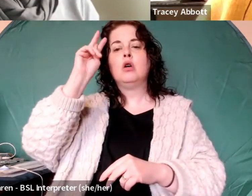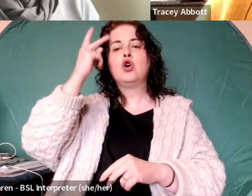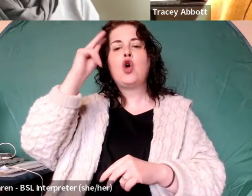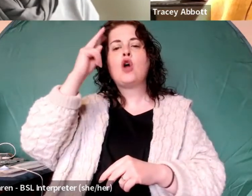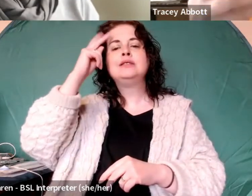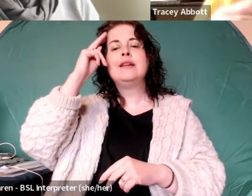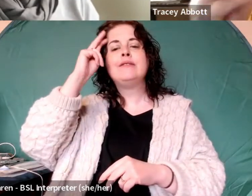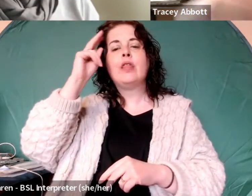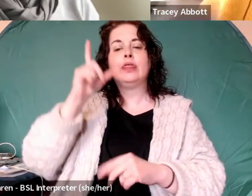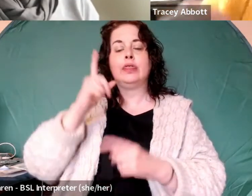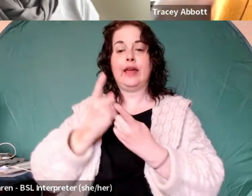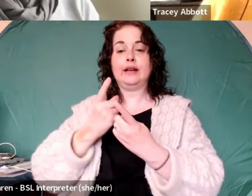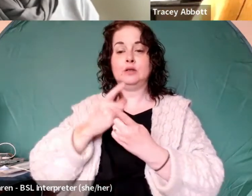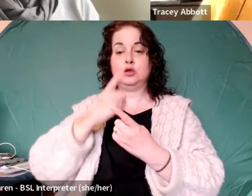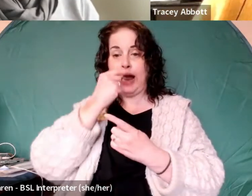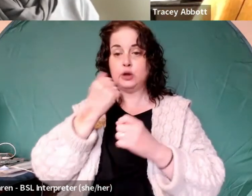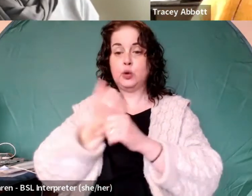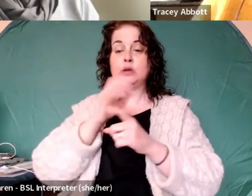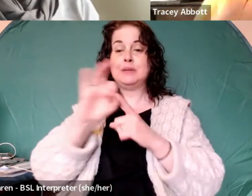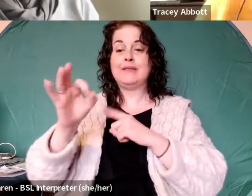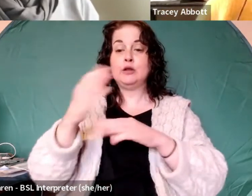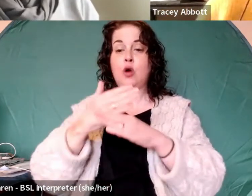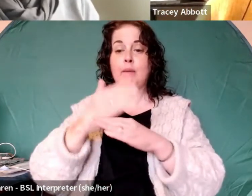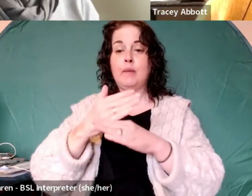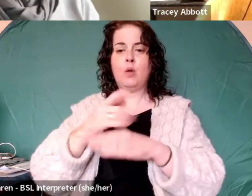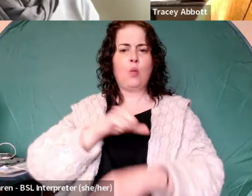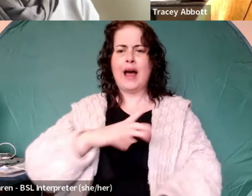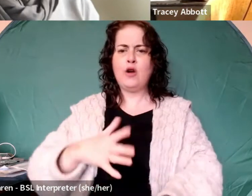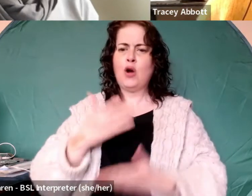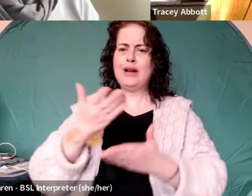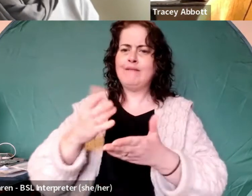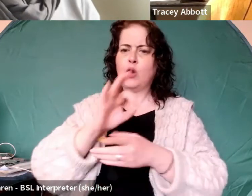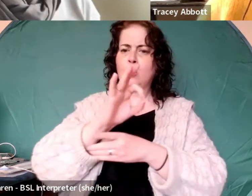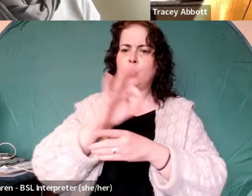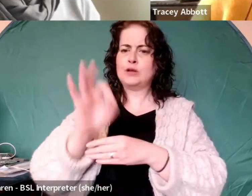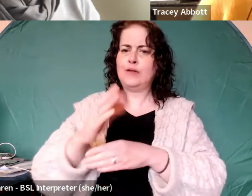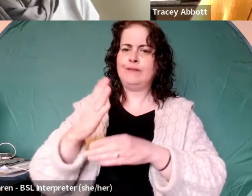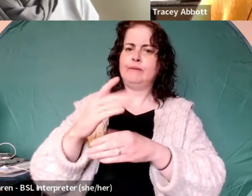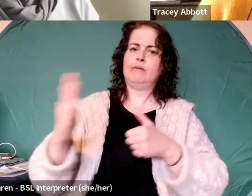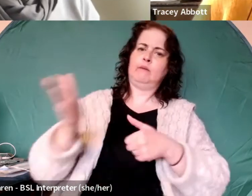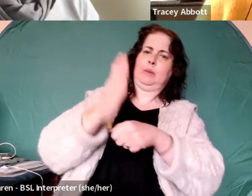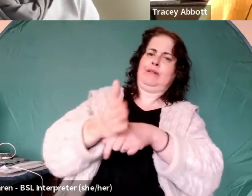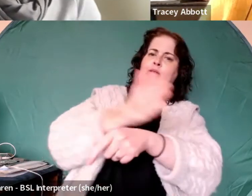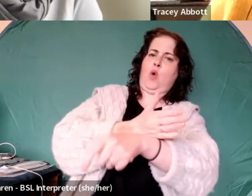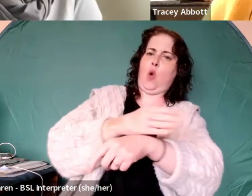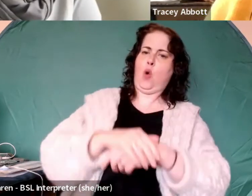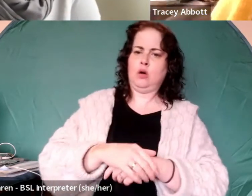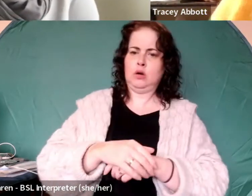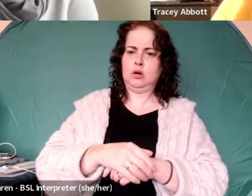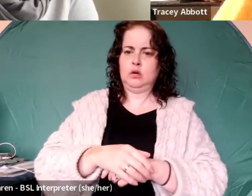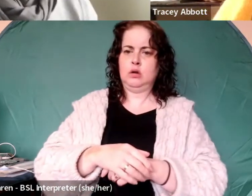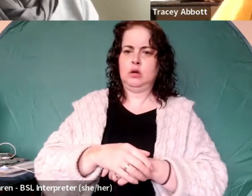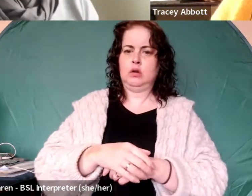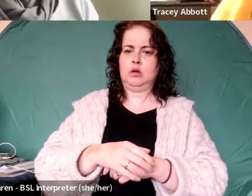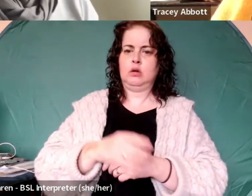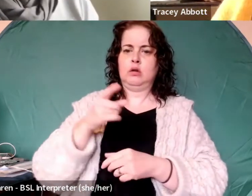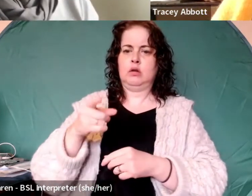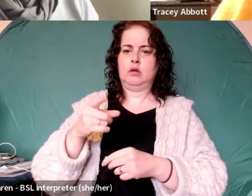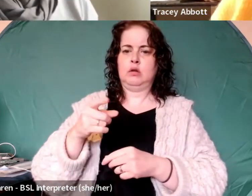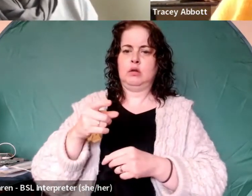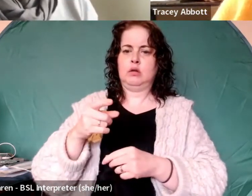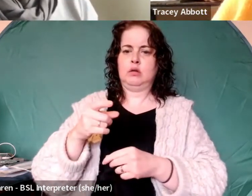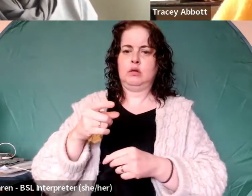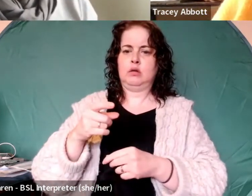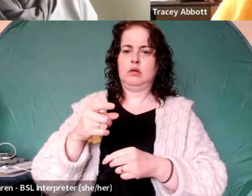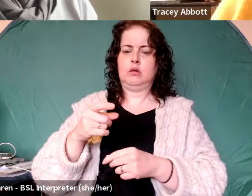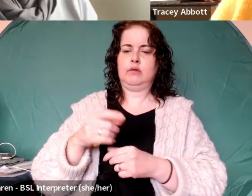reasoning thing that shows that you could do a specific job, why not? Absolutely. And they're out on glass doors, aren't they? Most of